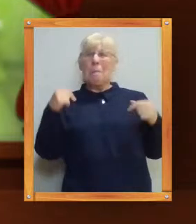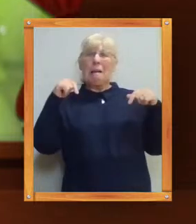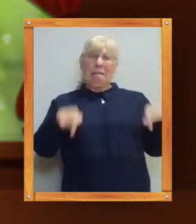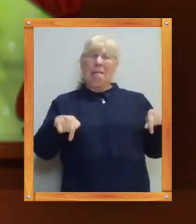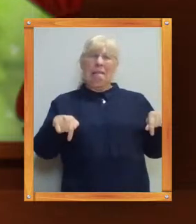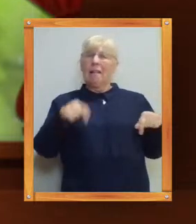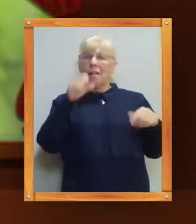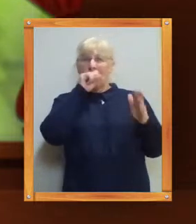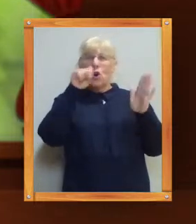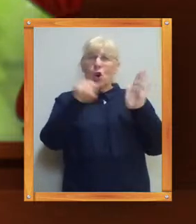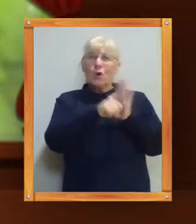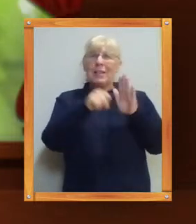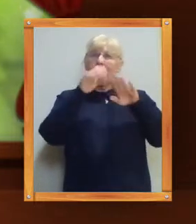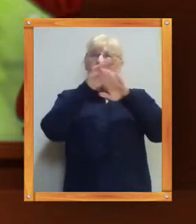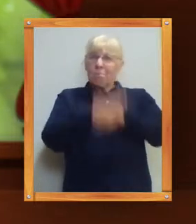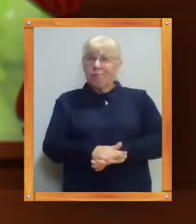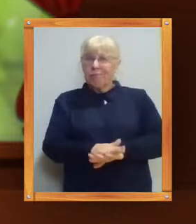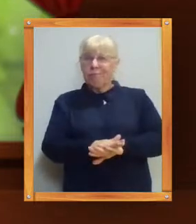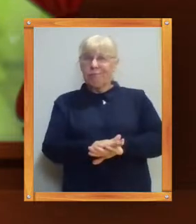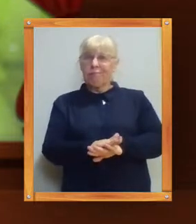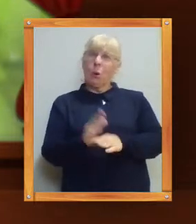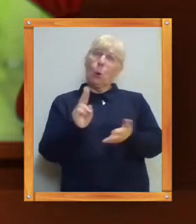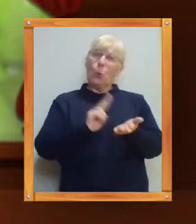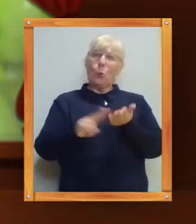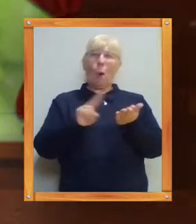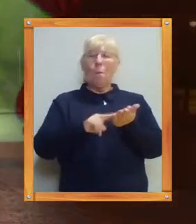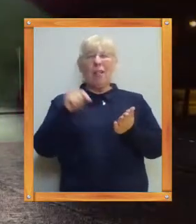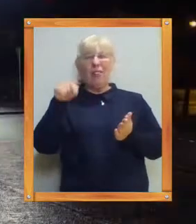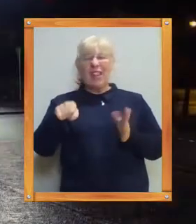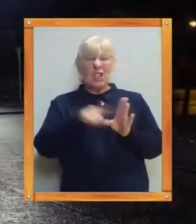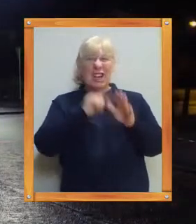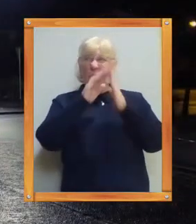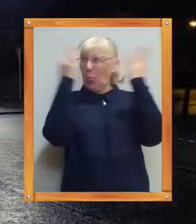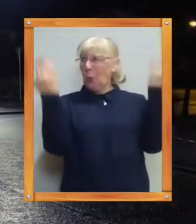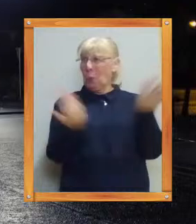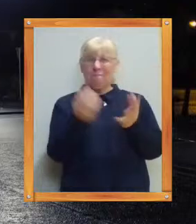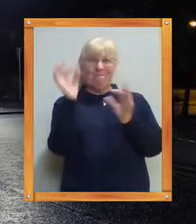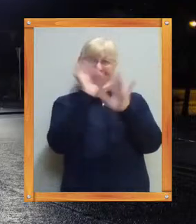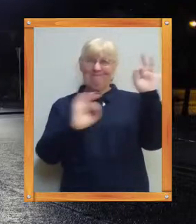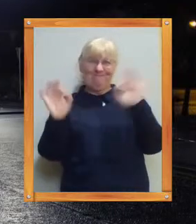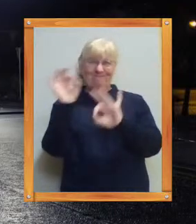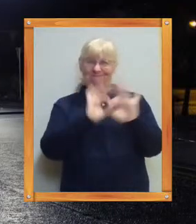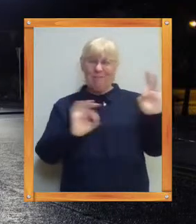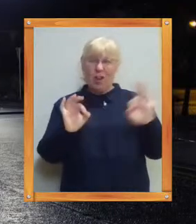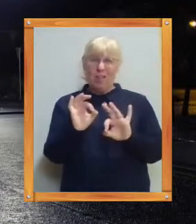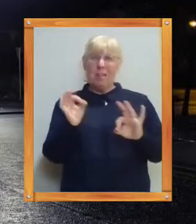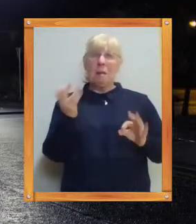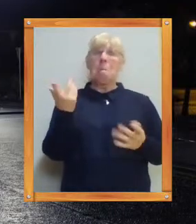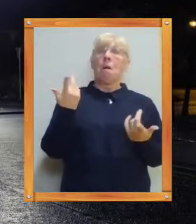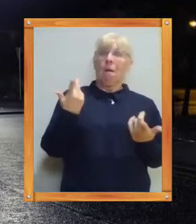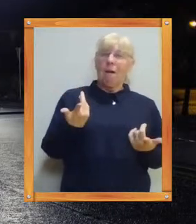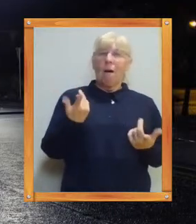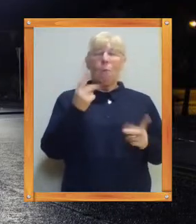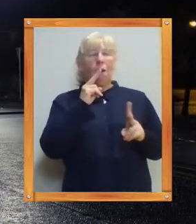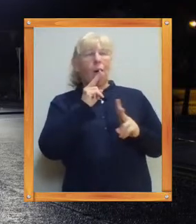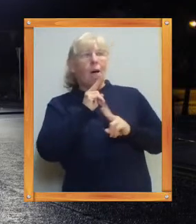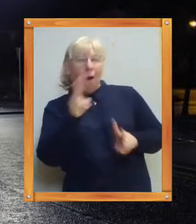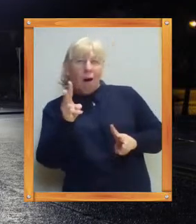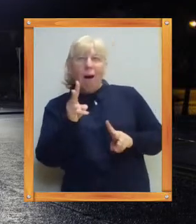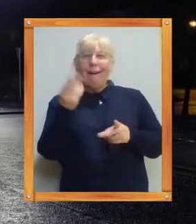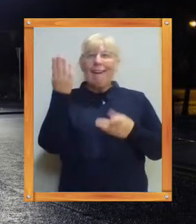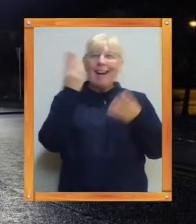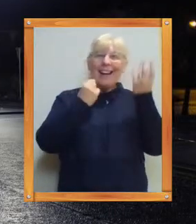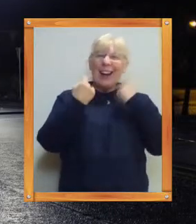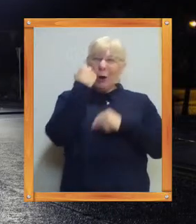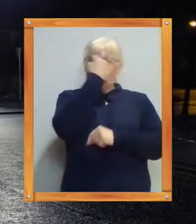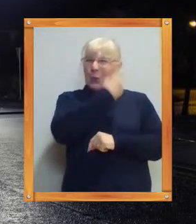world in the normal fashion this year, but it's a real treat to be able to still hear them and see those little faces